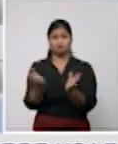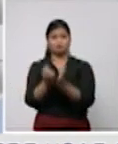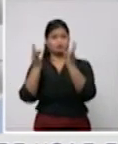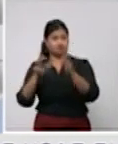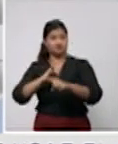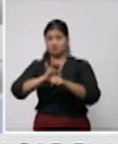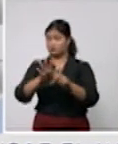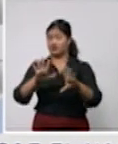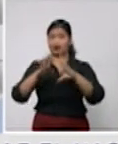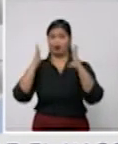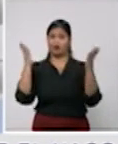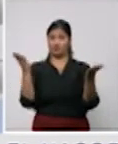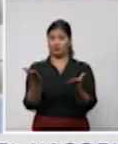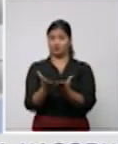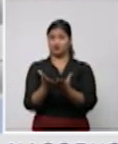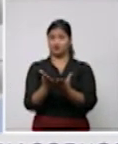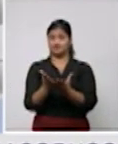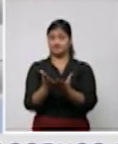Yesterday,